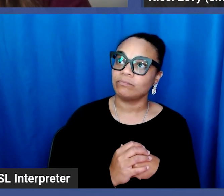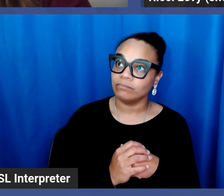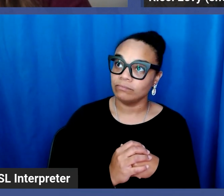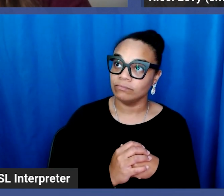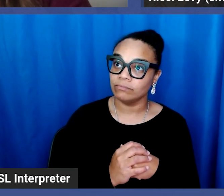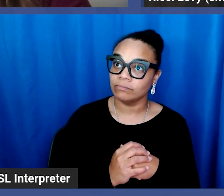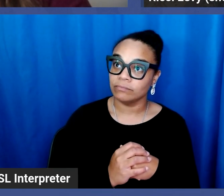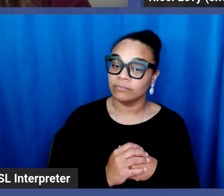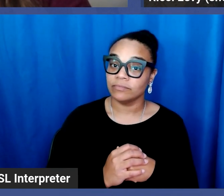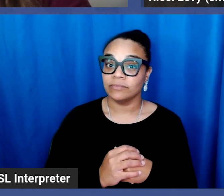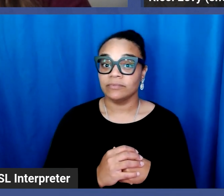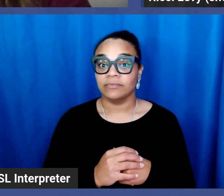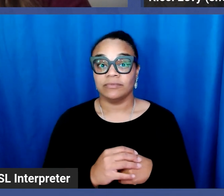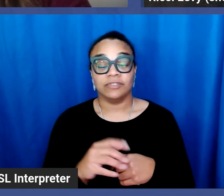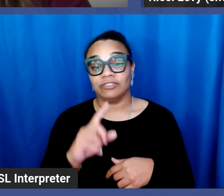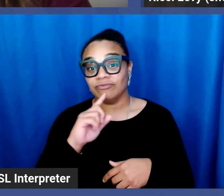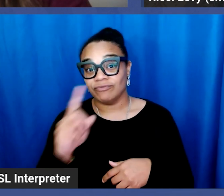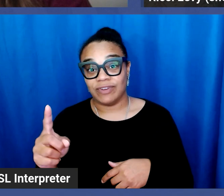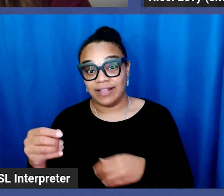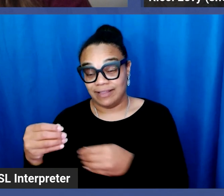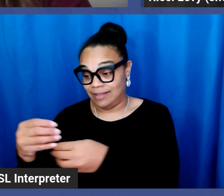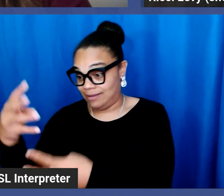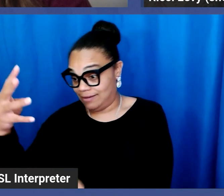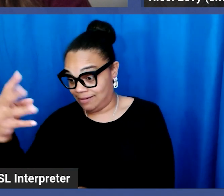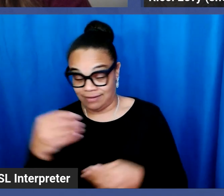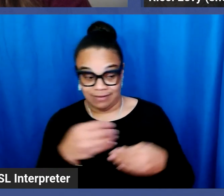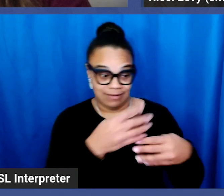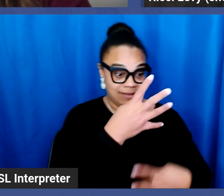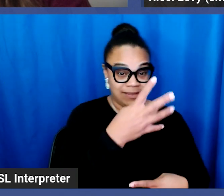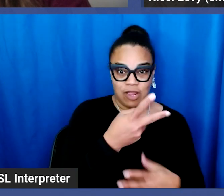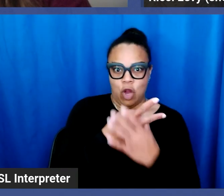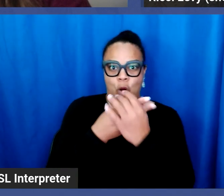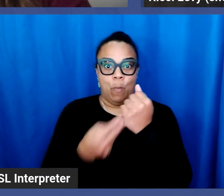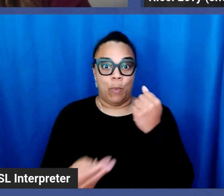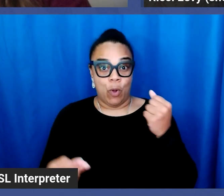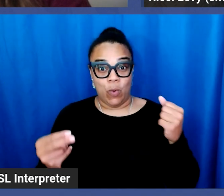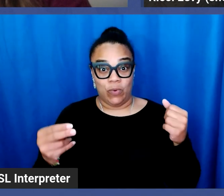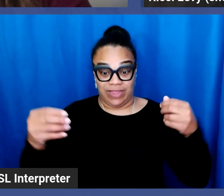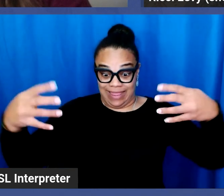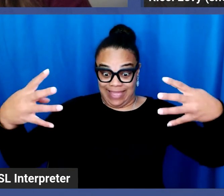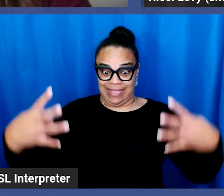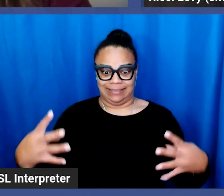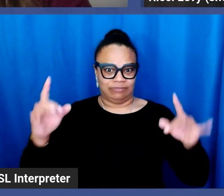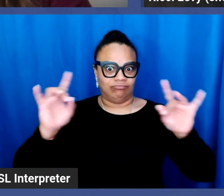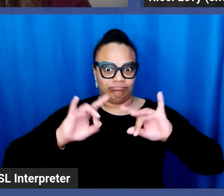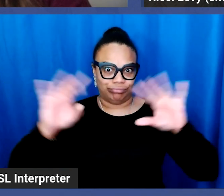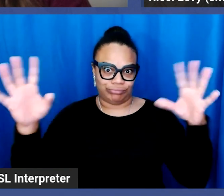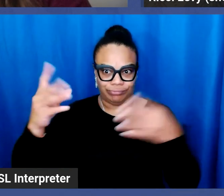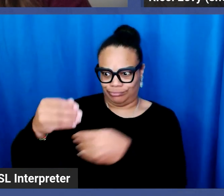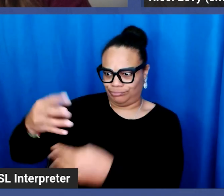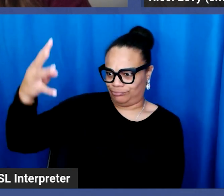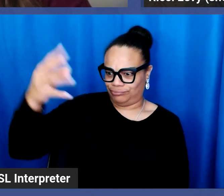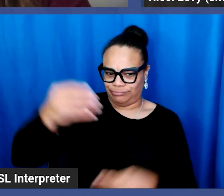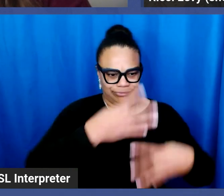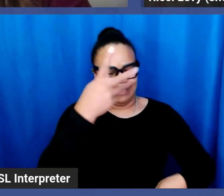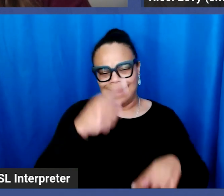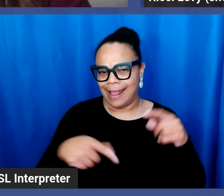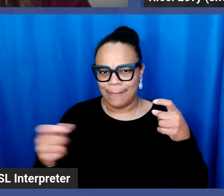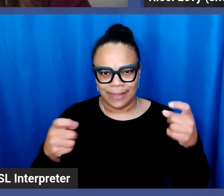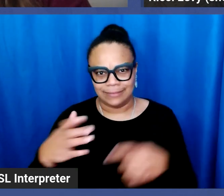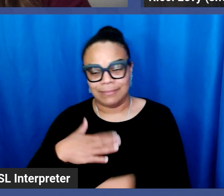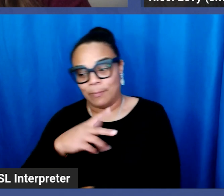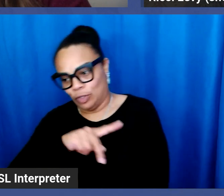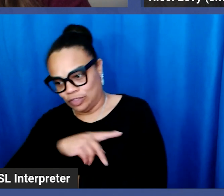Neither list is manageable. They're both massive, my personal list and my Woodhull list. And really,